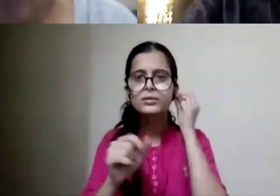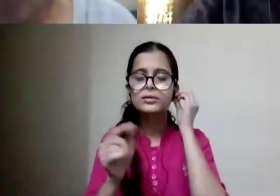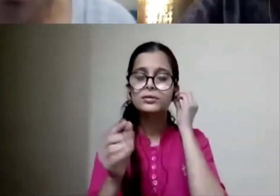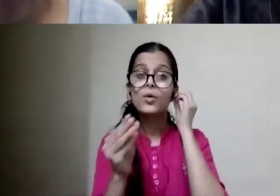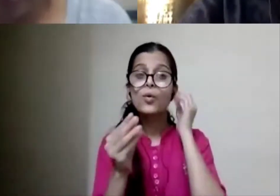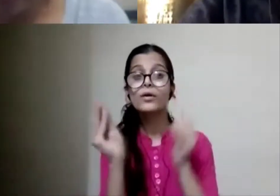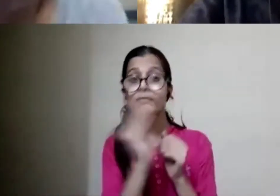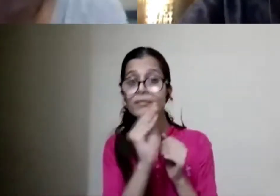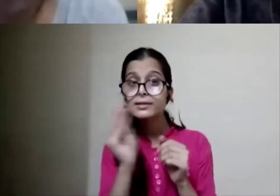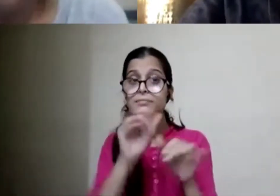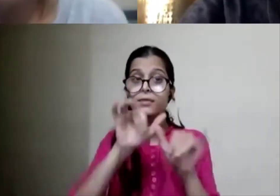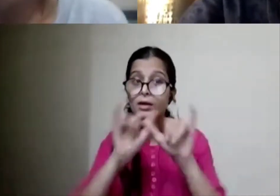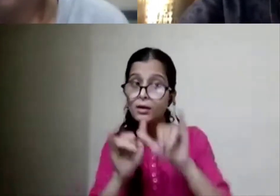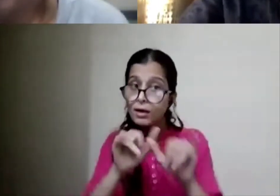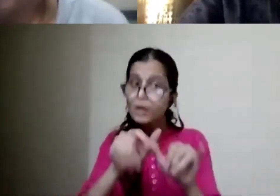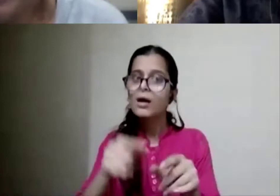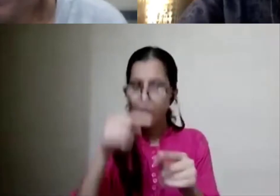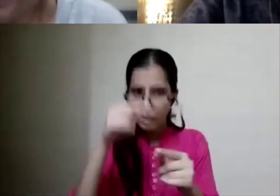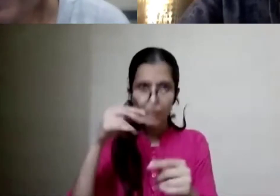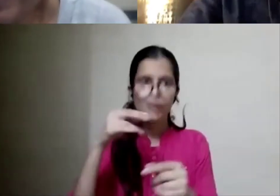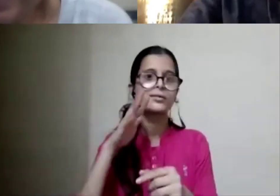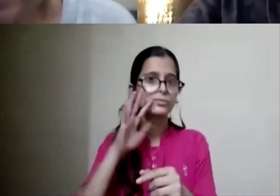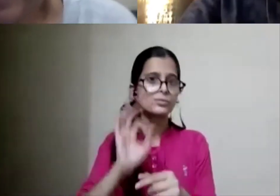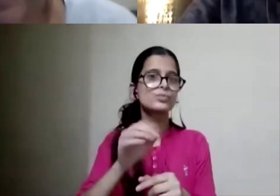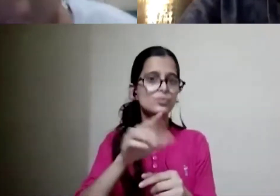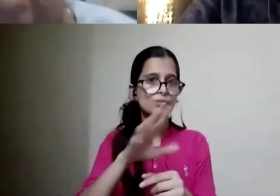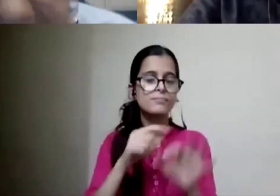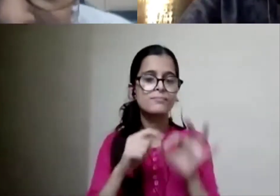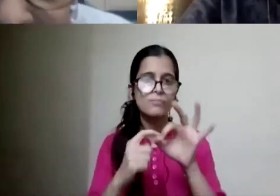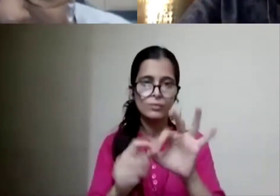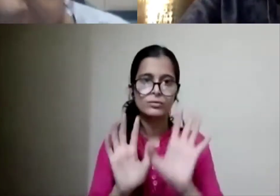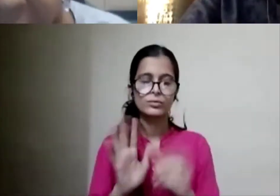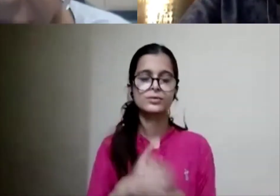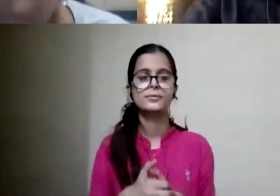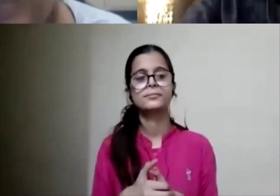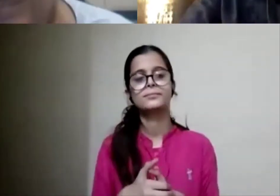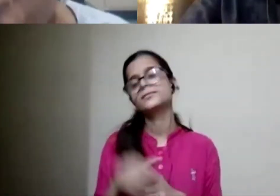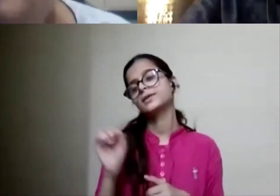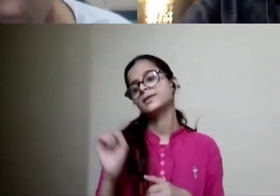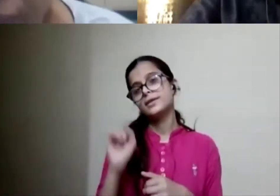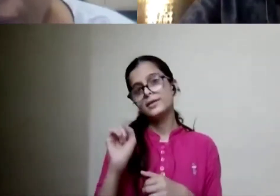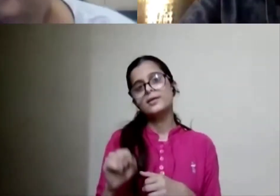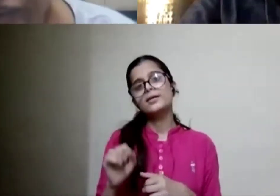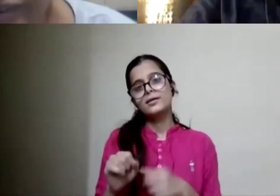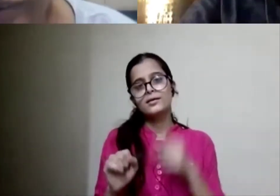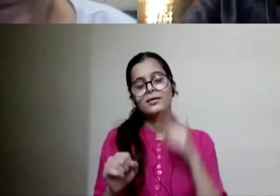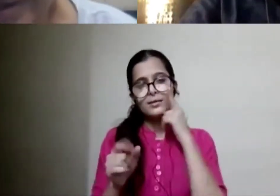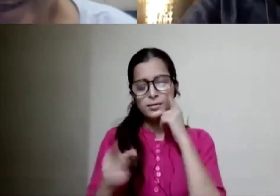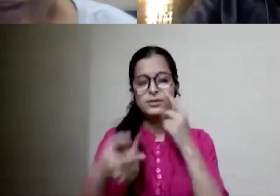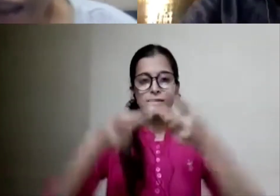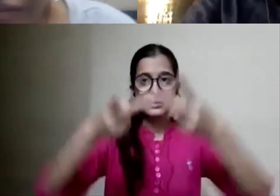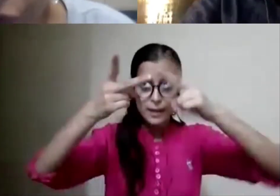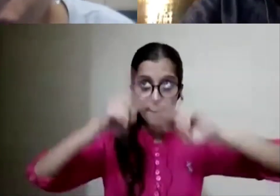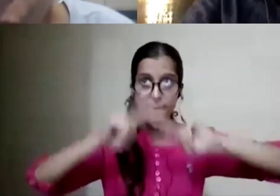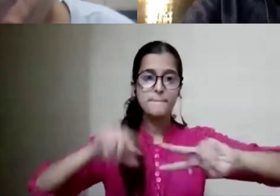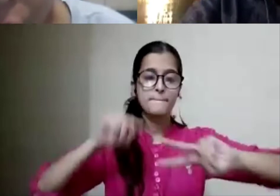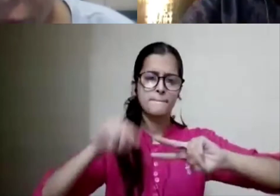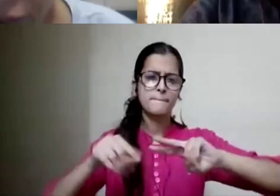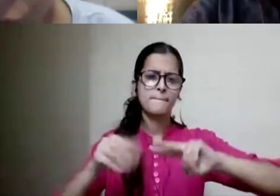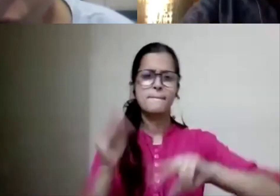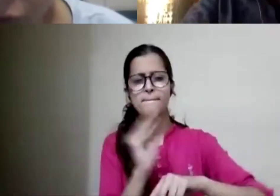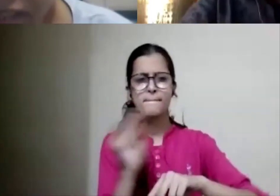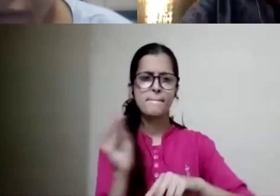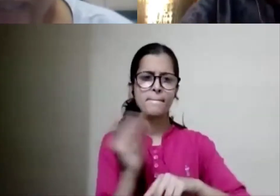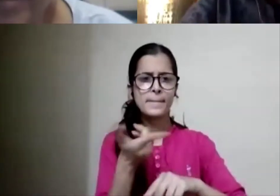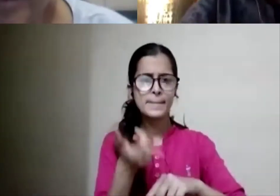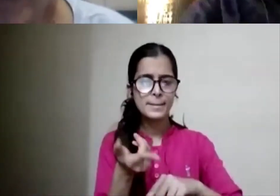for? For, here you see, very typically in statutory interpretation, we have these two choices,